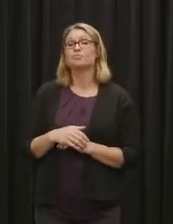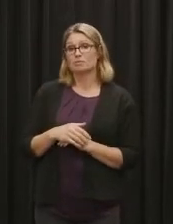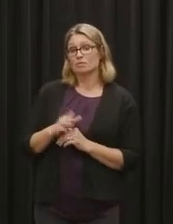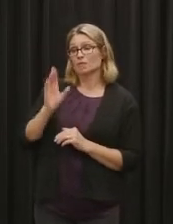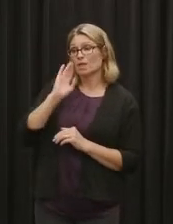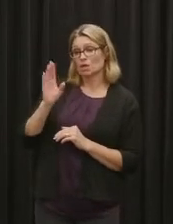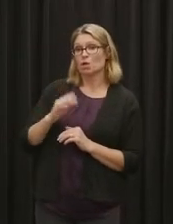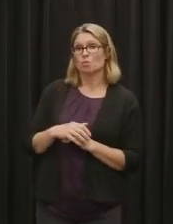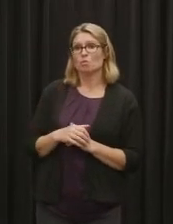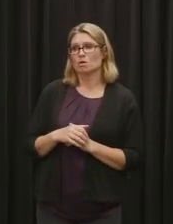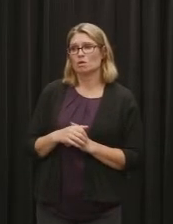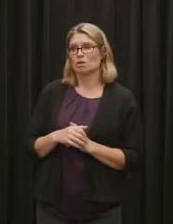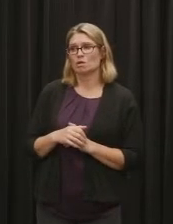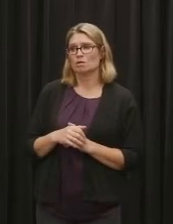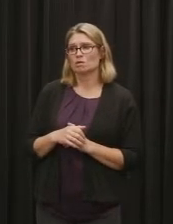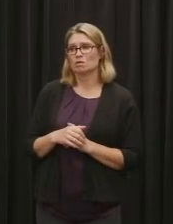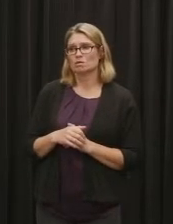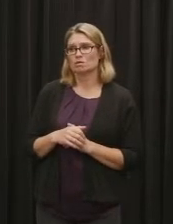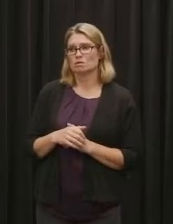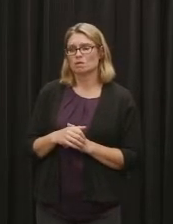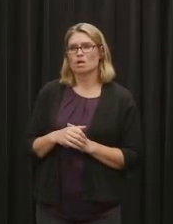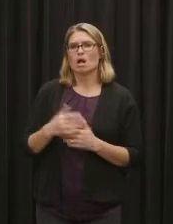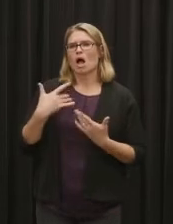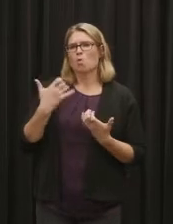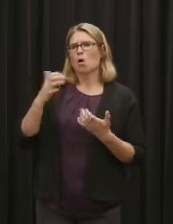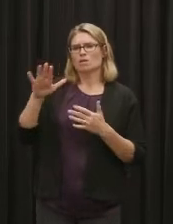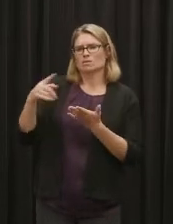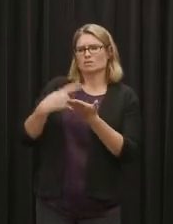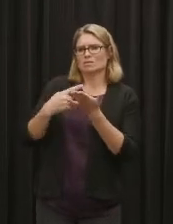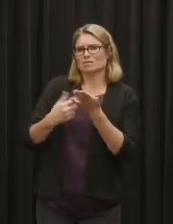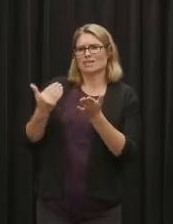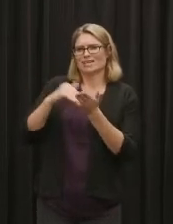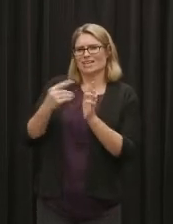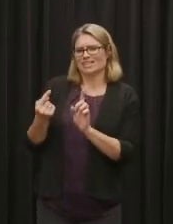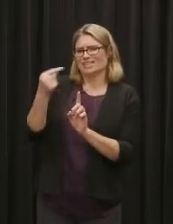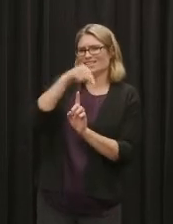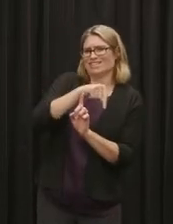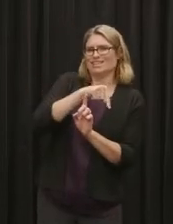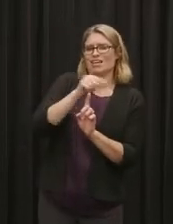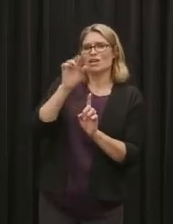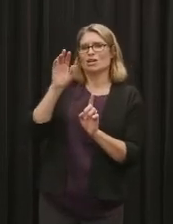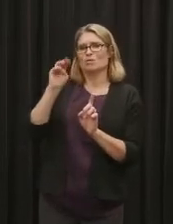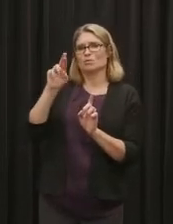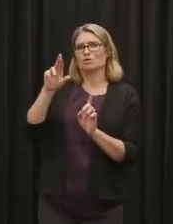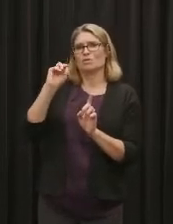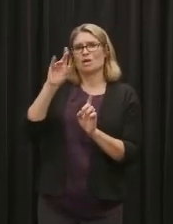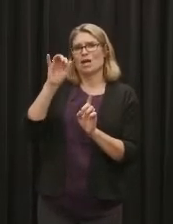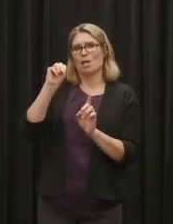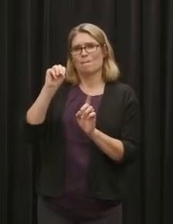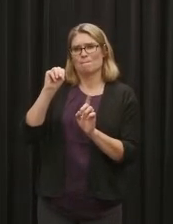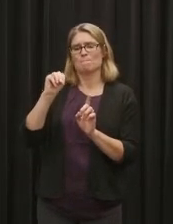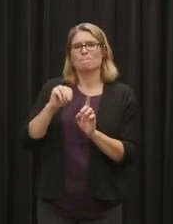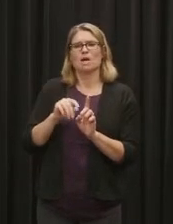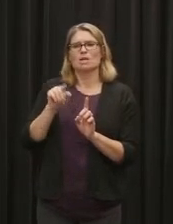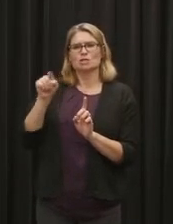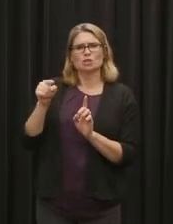Yes, hello. Sorry. So just to follow up on that, Mr. McCallum, you said earlier that the first